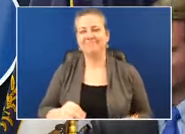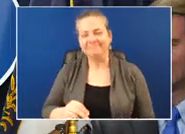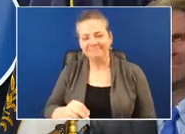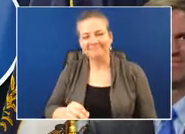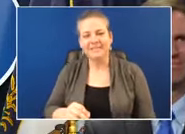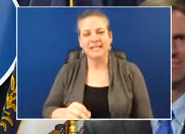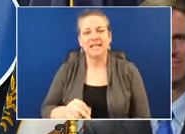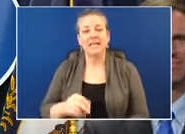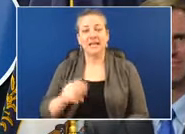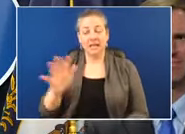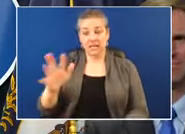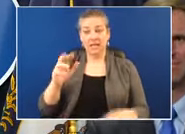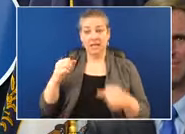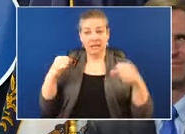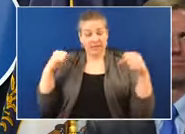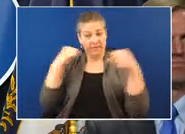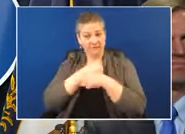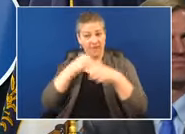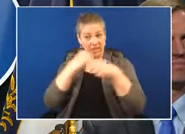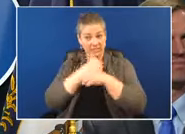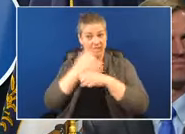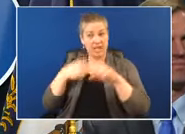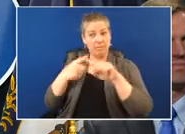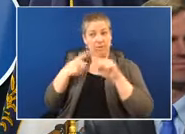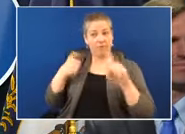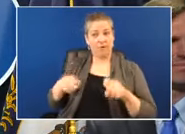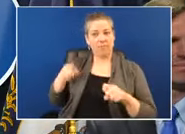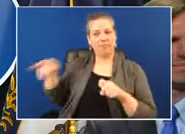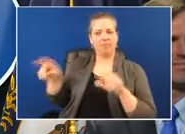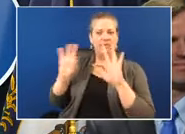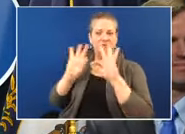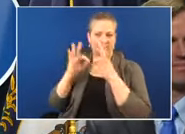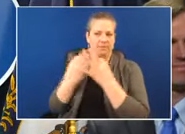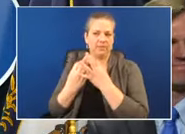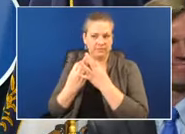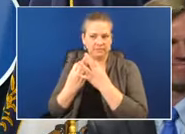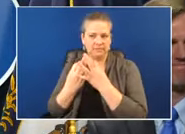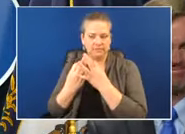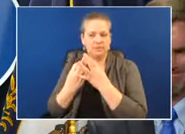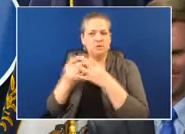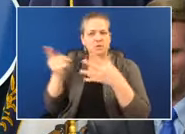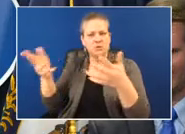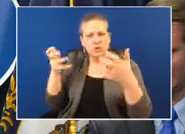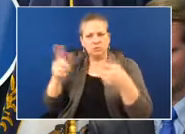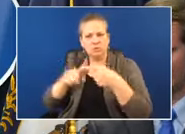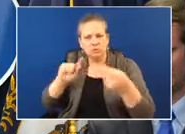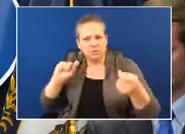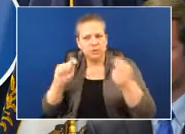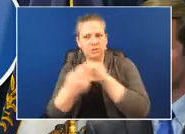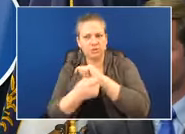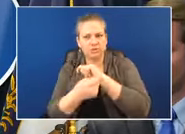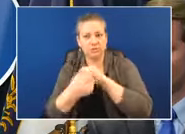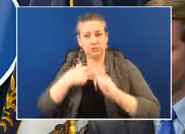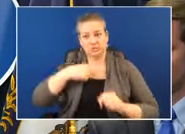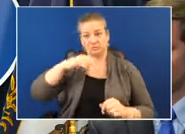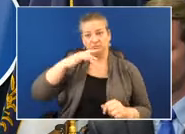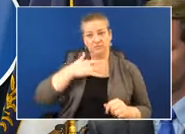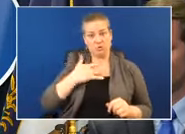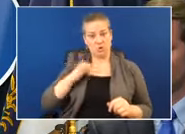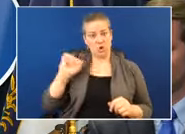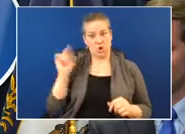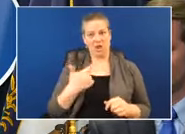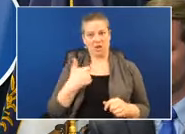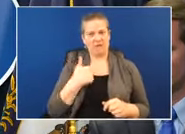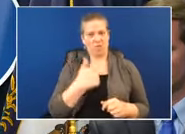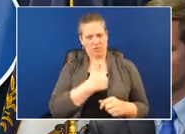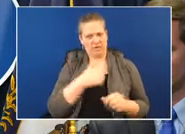The fight came from the families, the issue to make change. I think we all have that in us. We can make